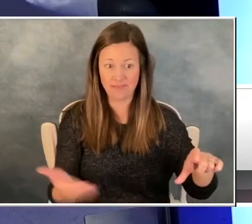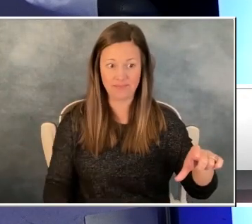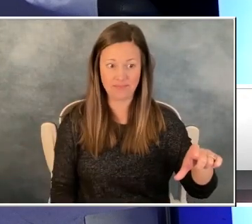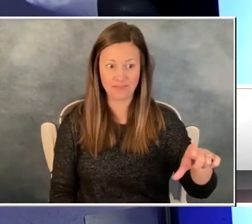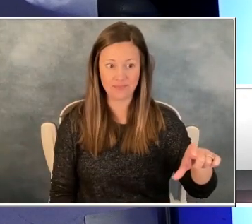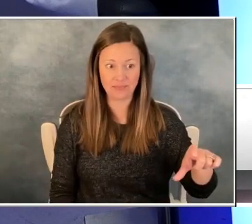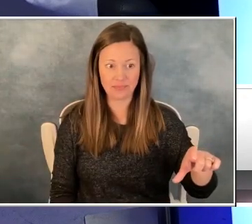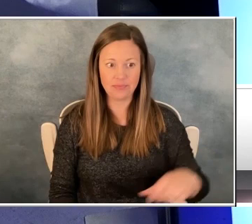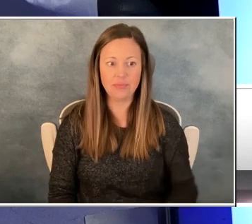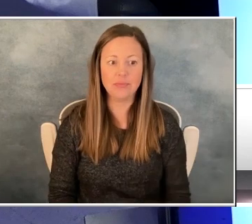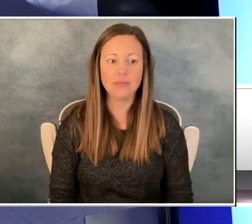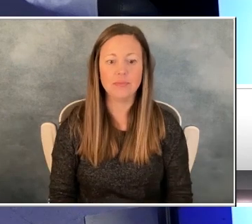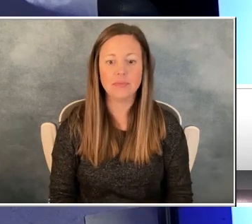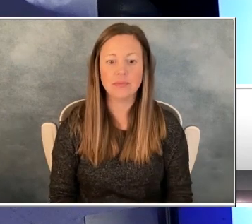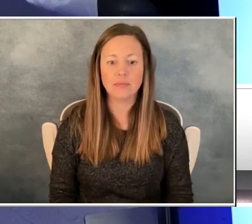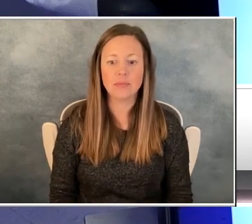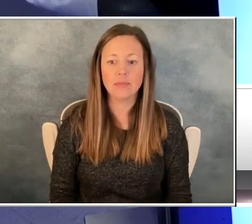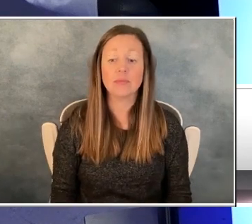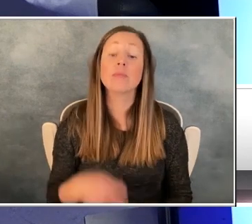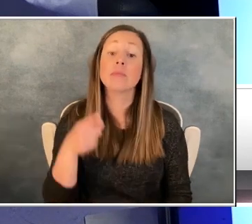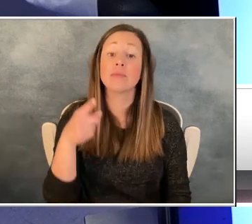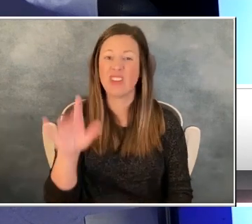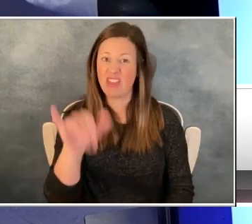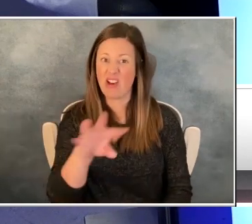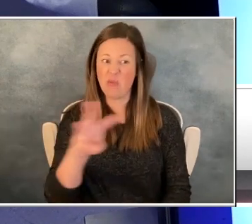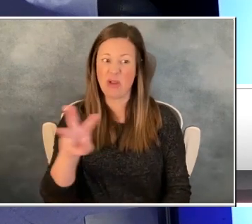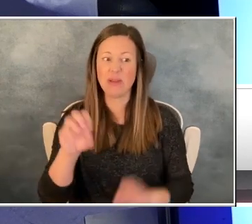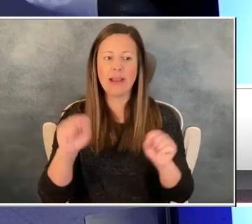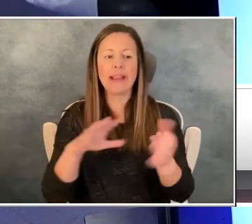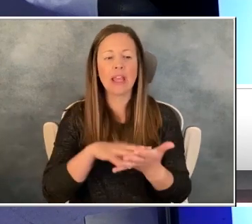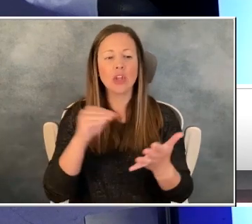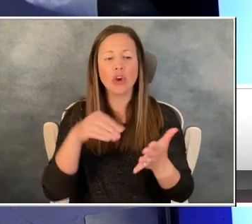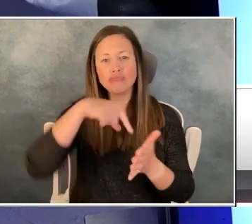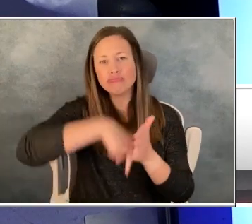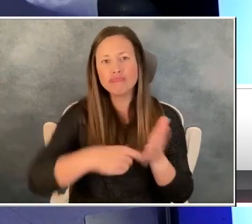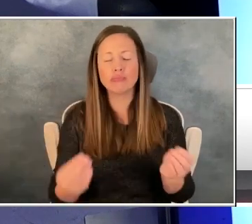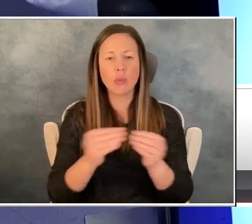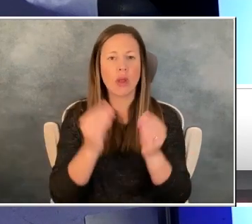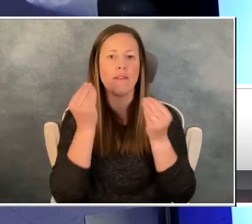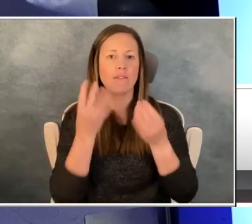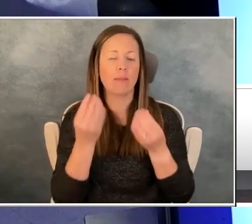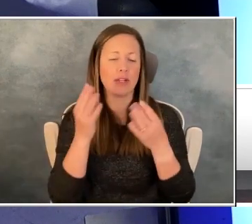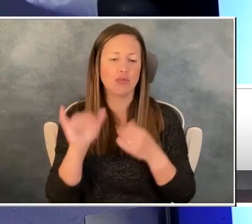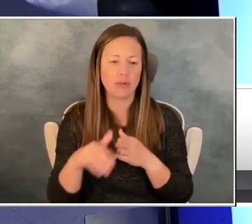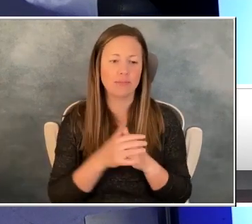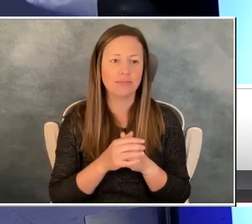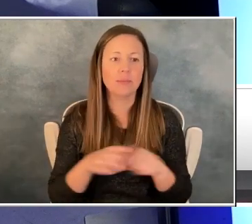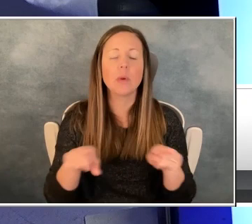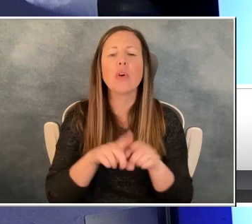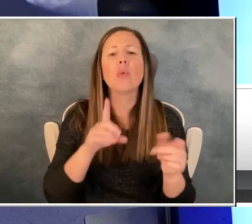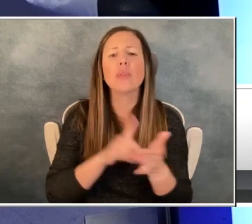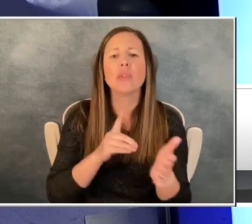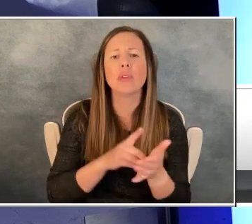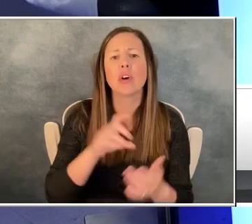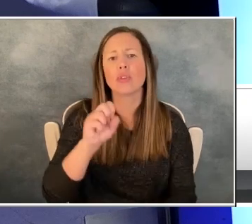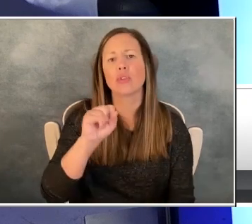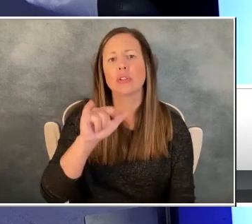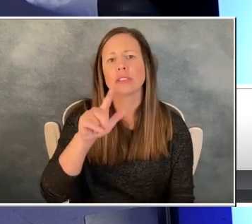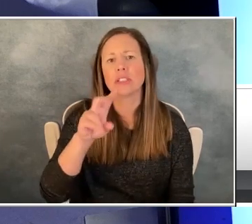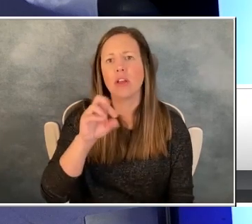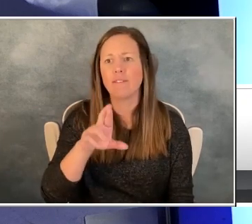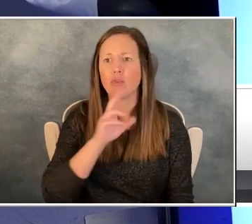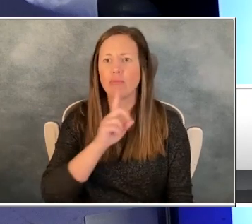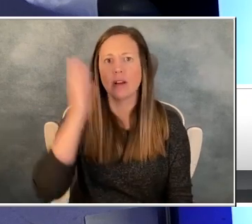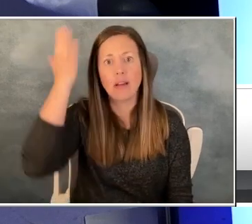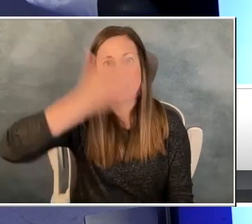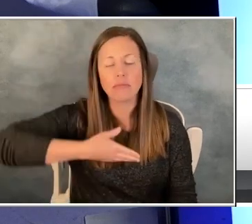kansashealthsystem.com/poison, and you can learn a ton of more information there. And Dr. Silver, there are also not so obvious household products that can be poisonous.